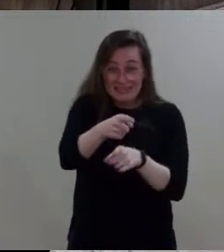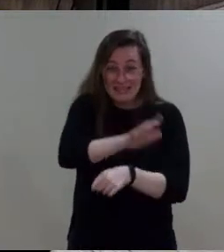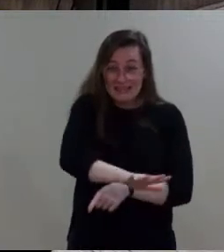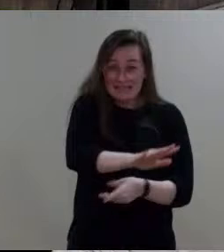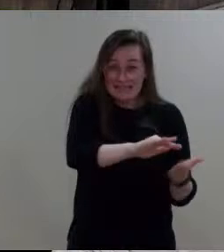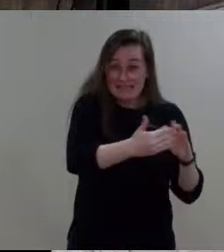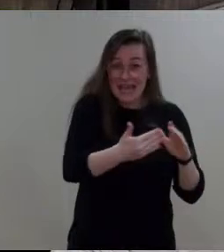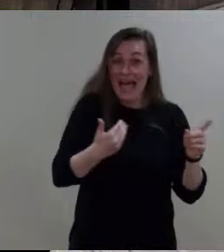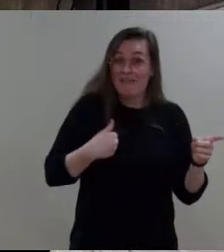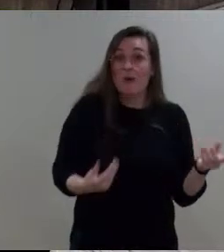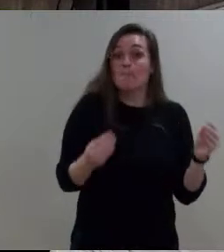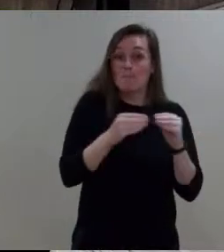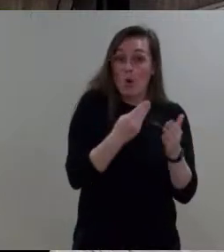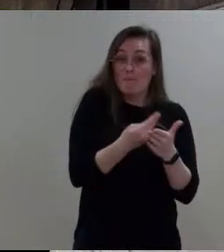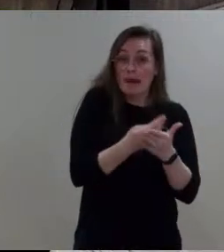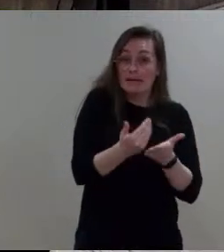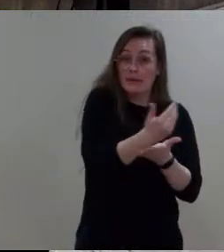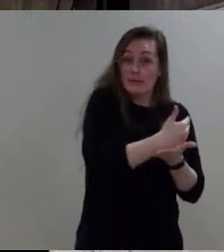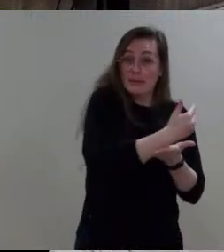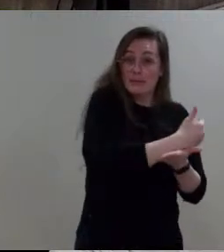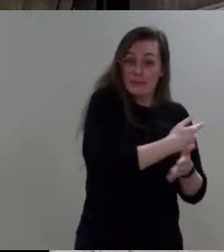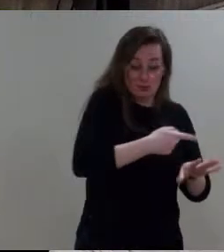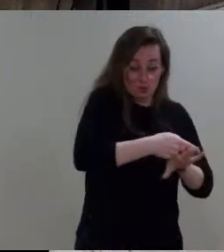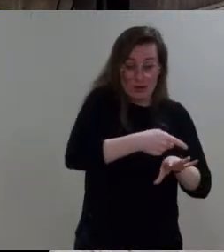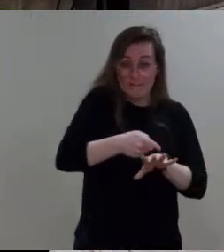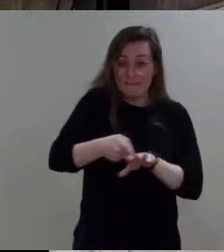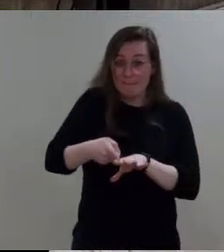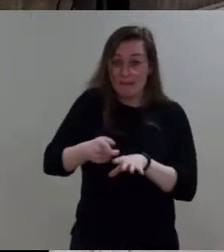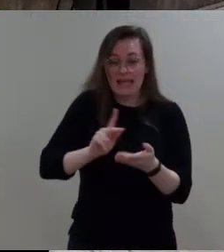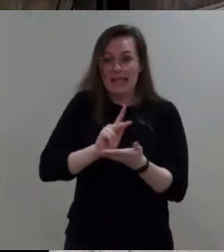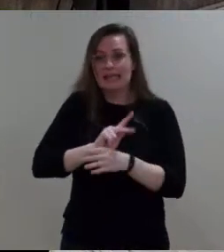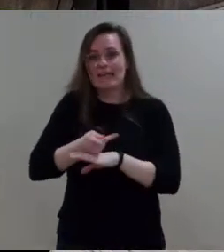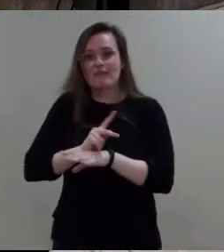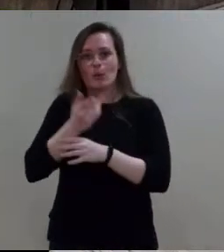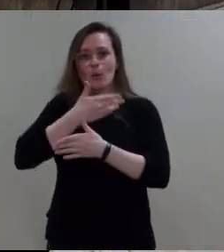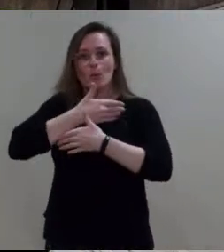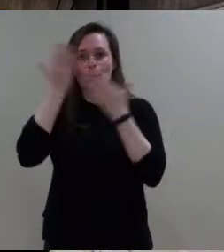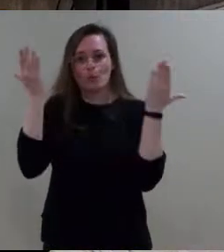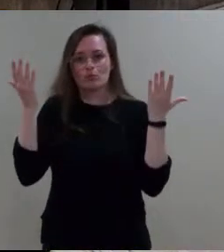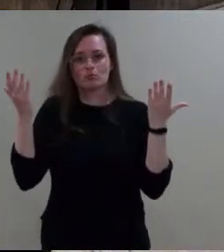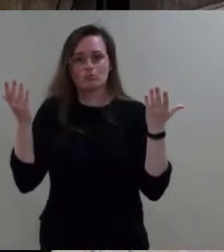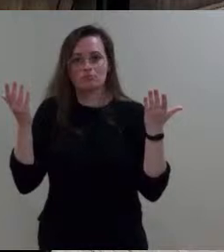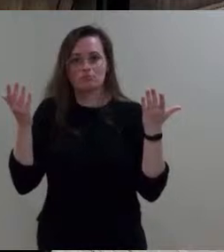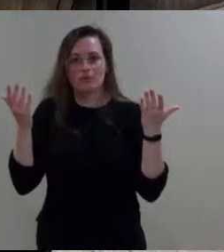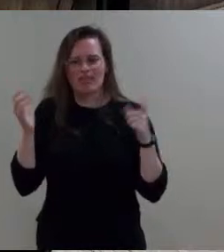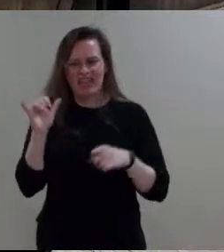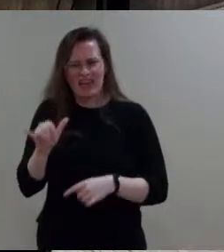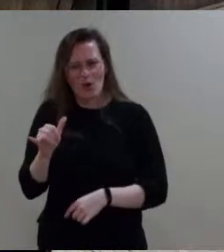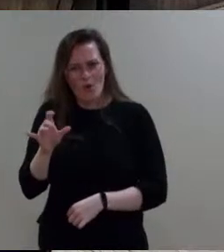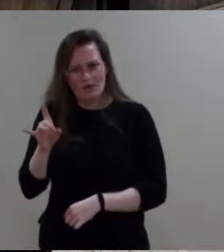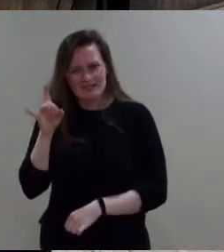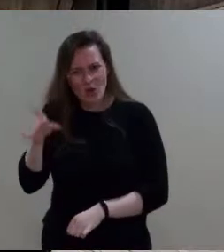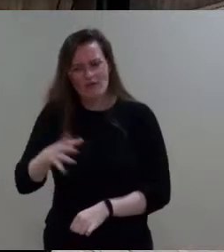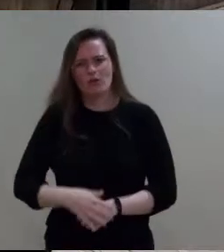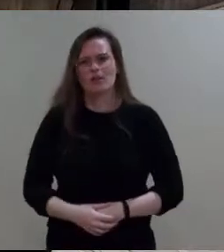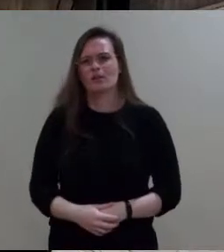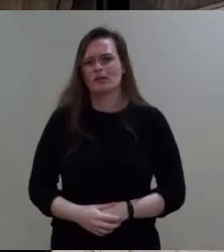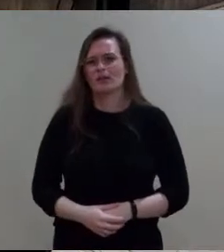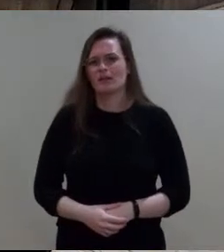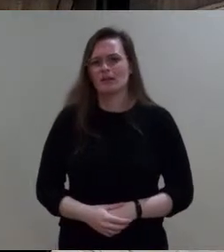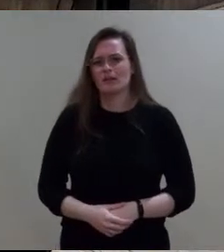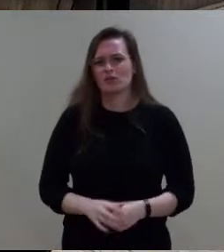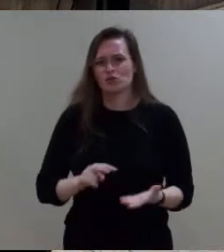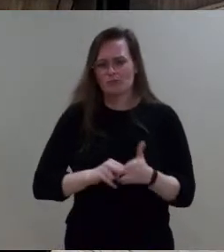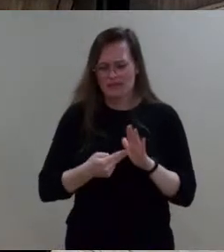doesn't. And to me, that is a shame, because we're holding our town